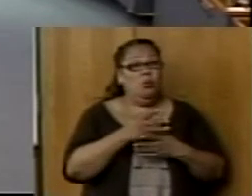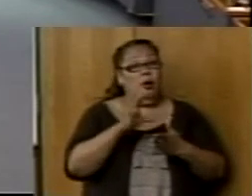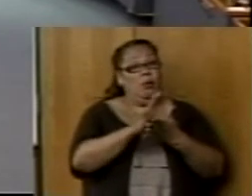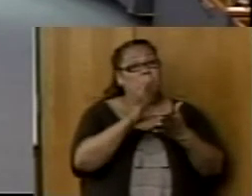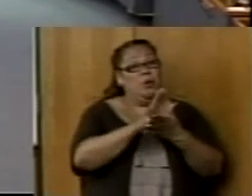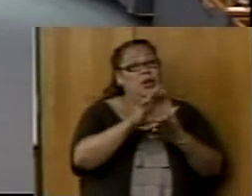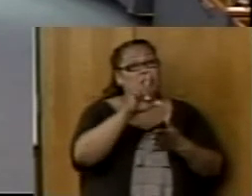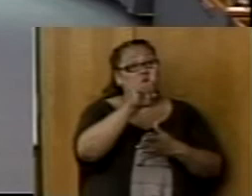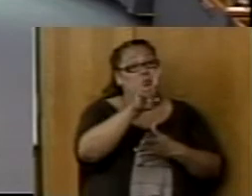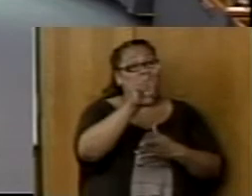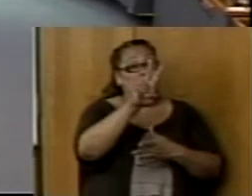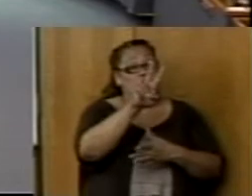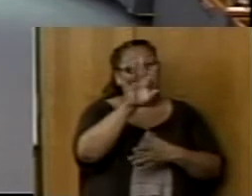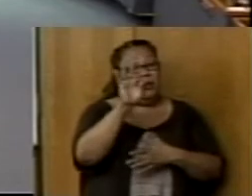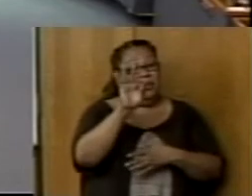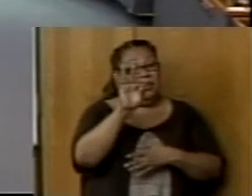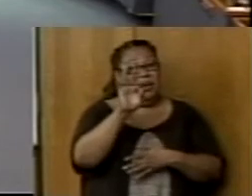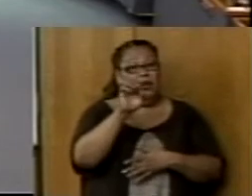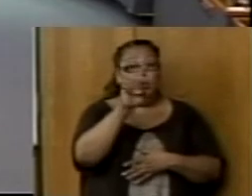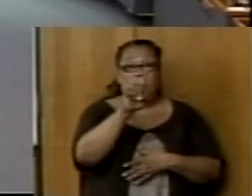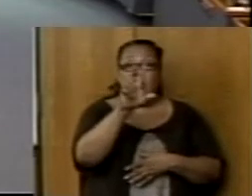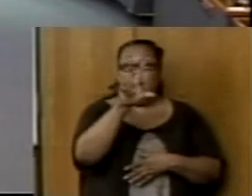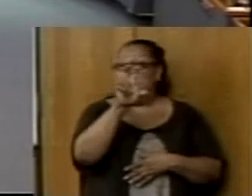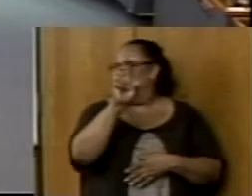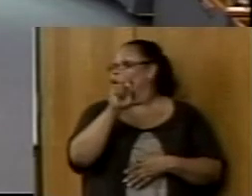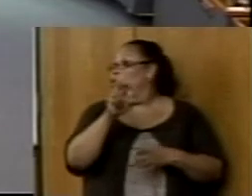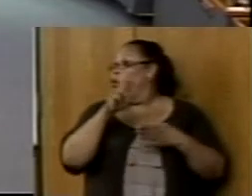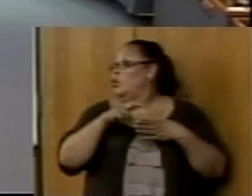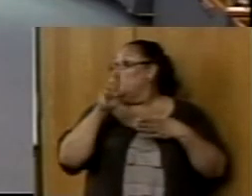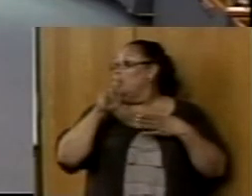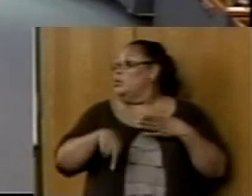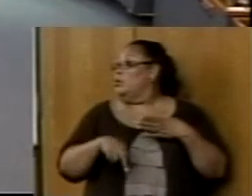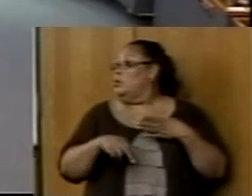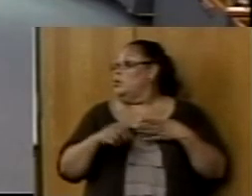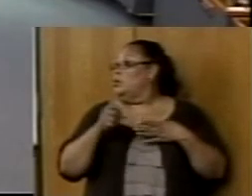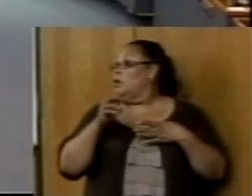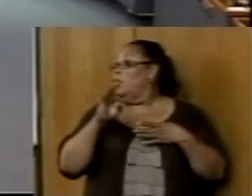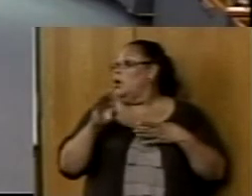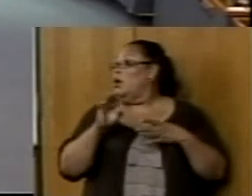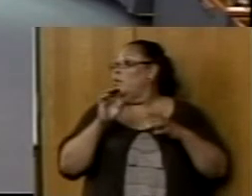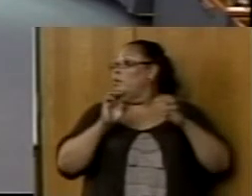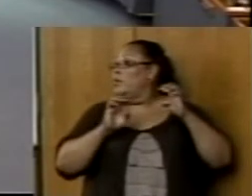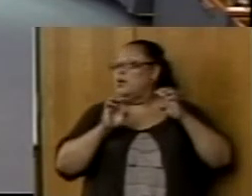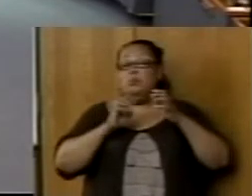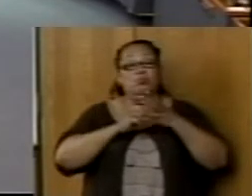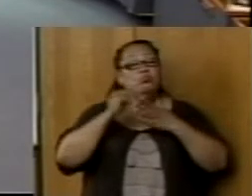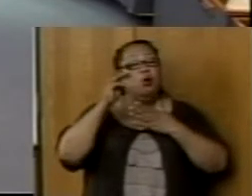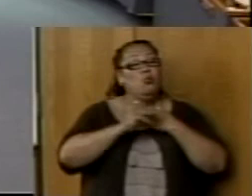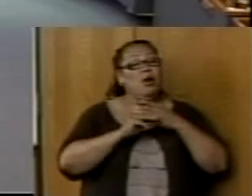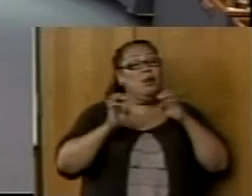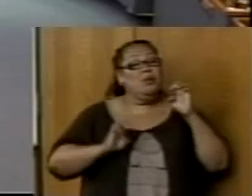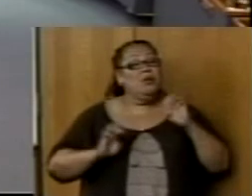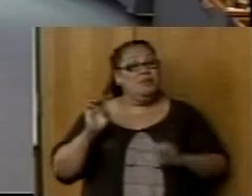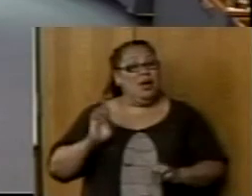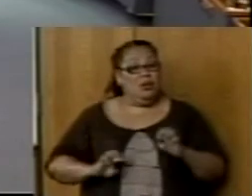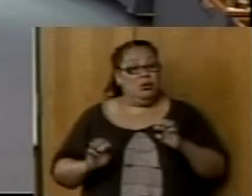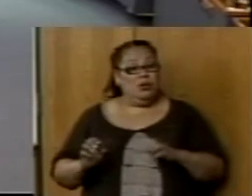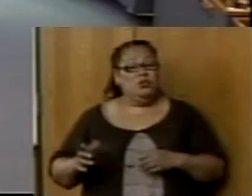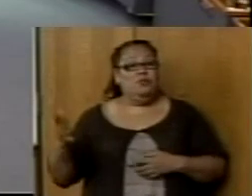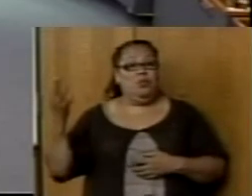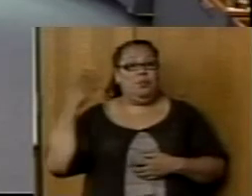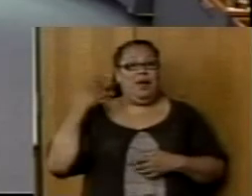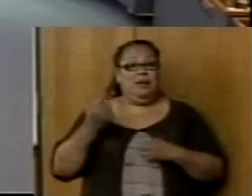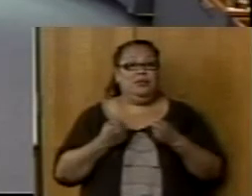129 and 130, you have the results of the program evaluation for the past